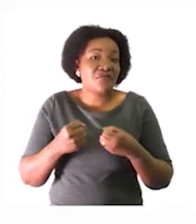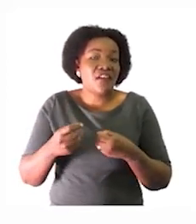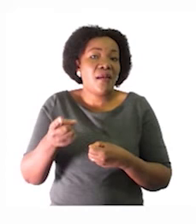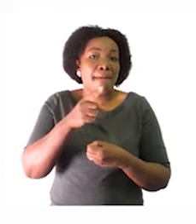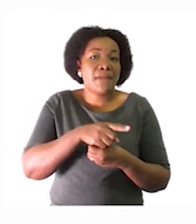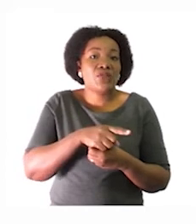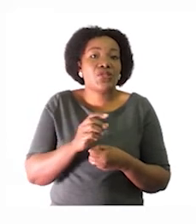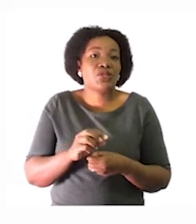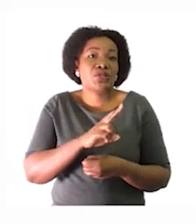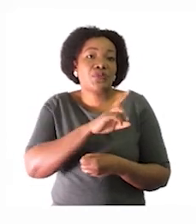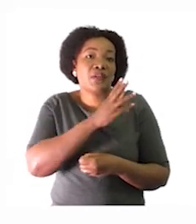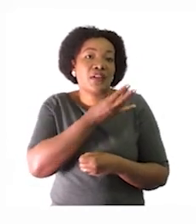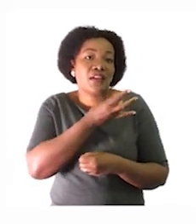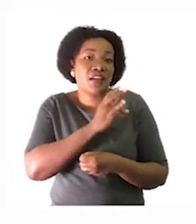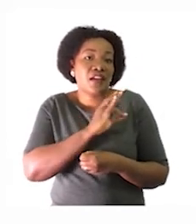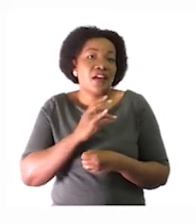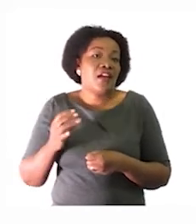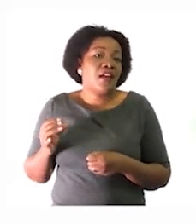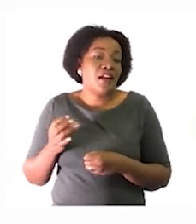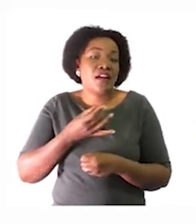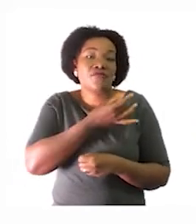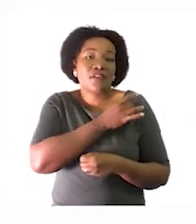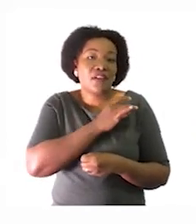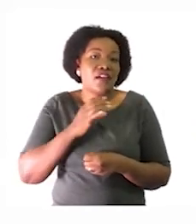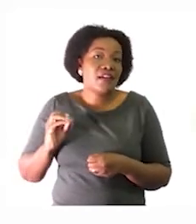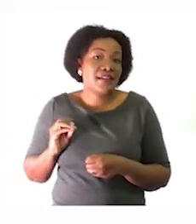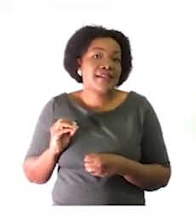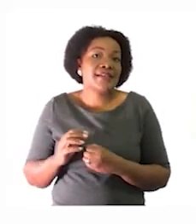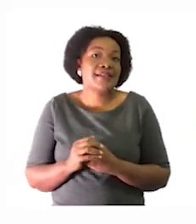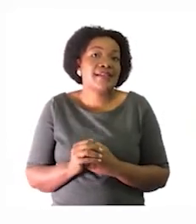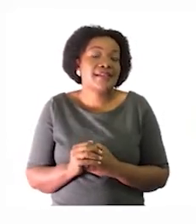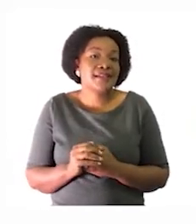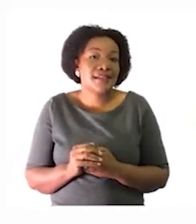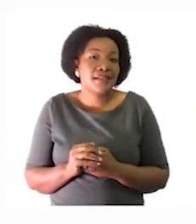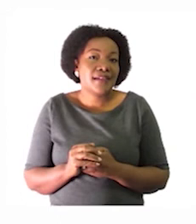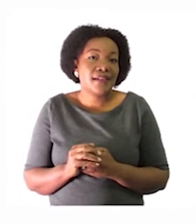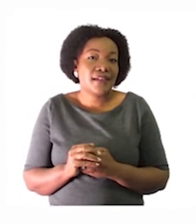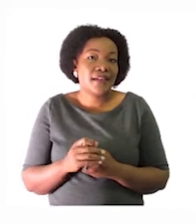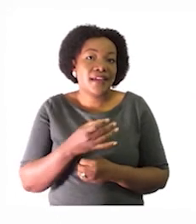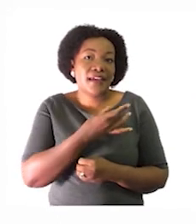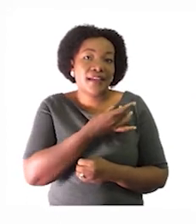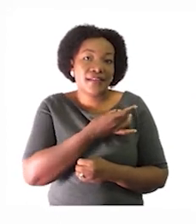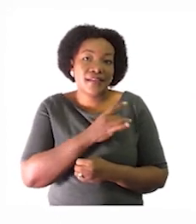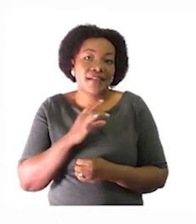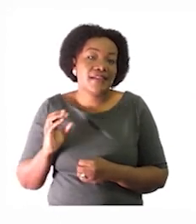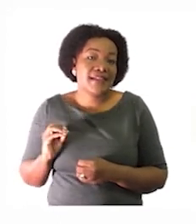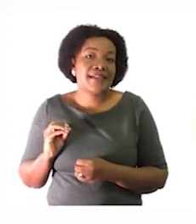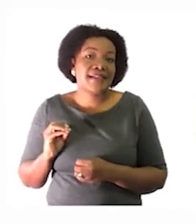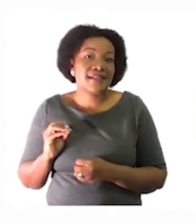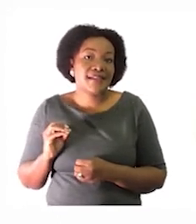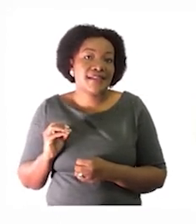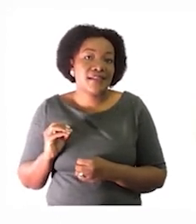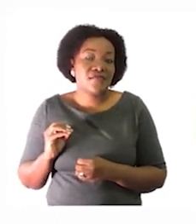backwards. So we have to round it off to the nearest 10, which is going to be a 80. Let's